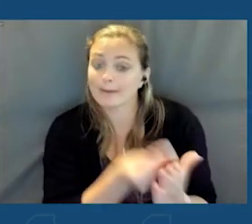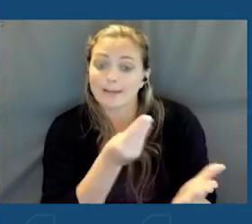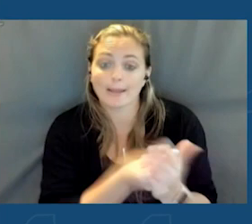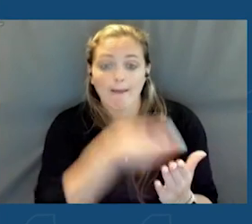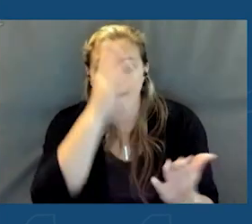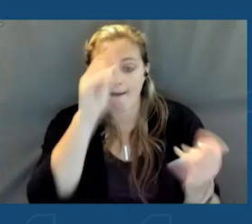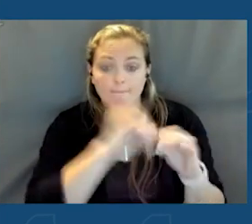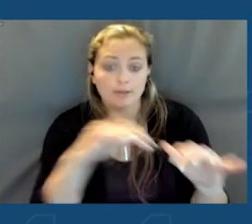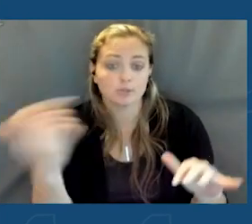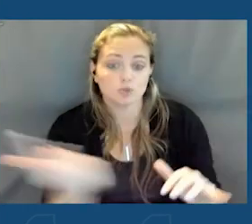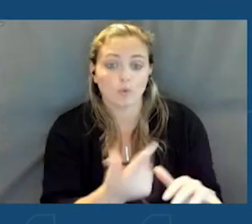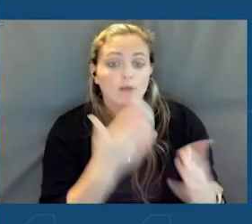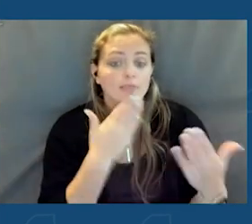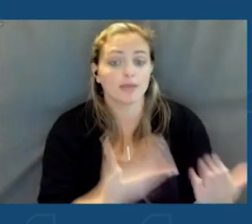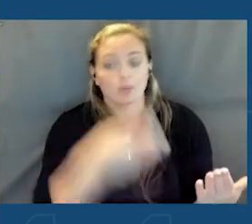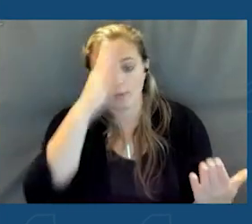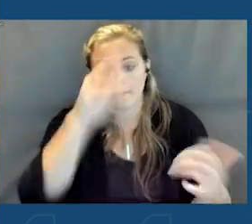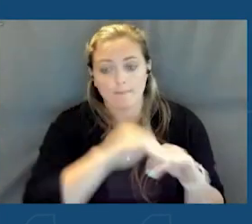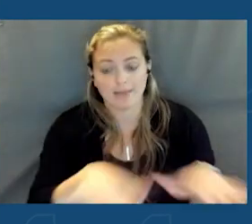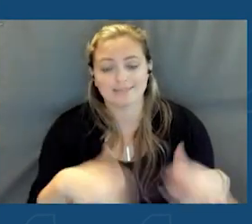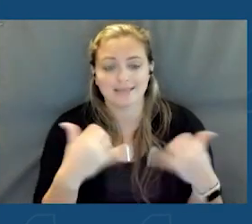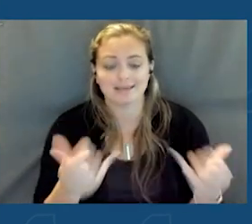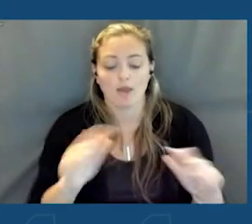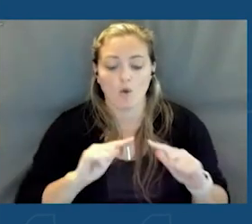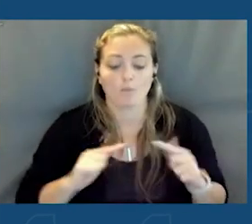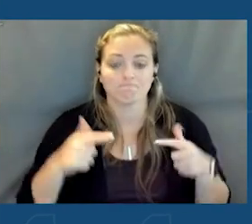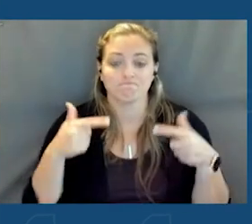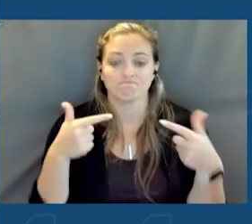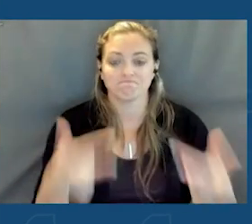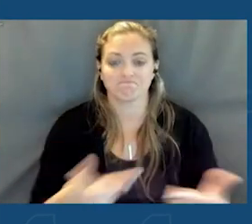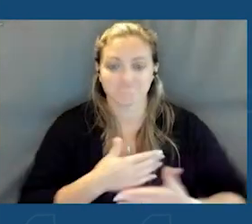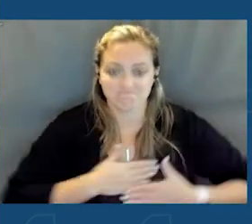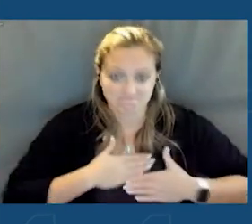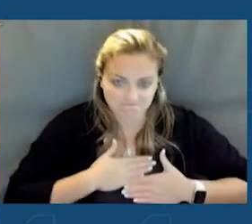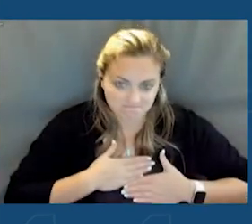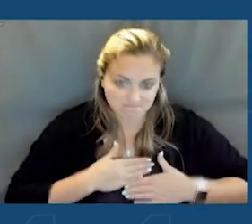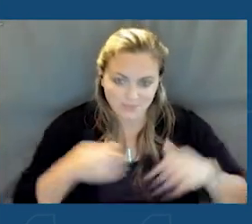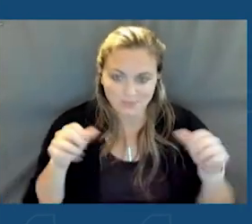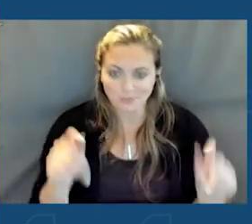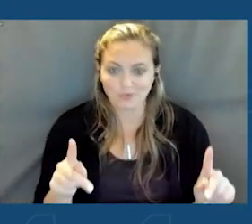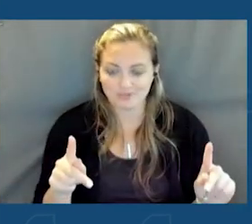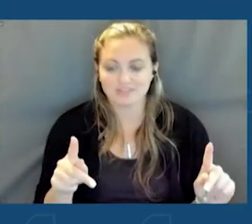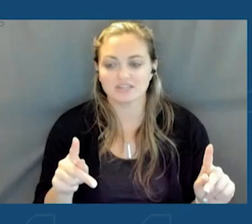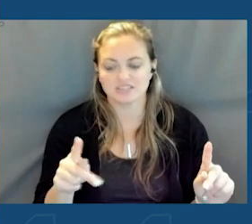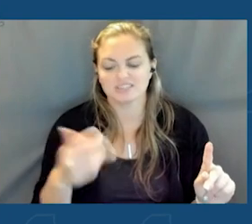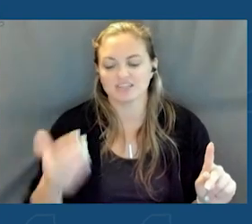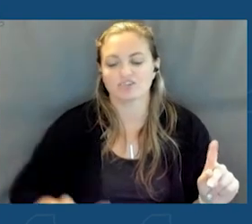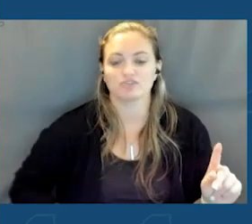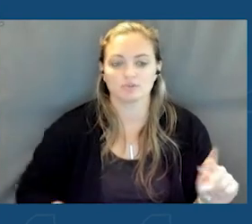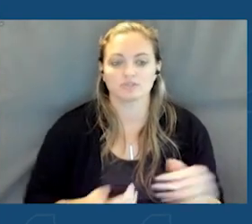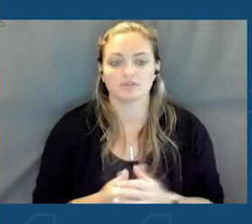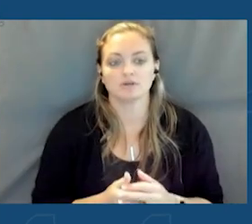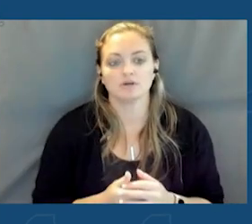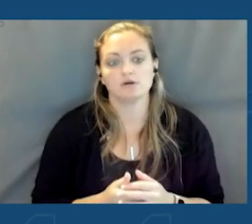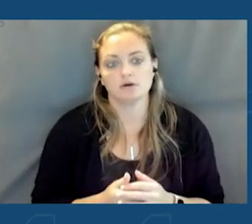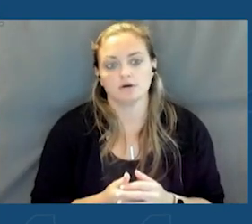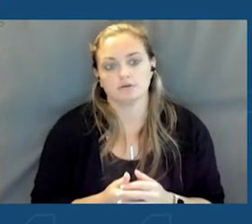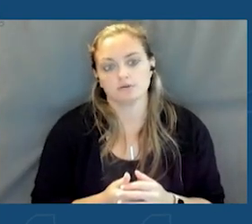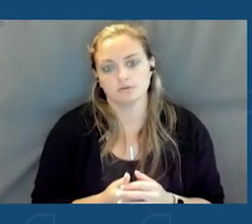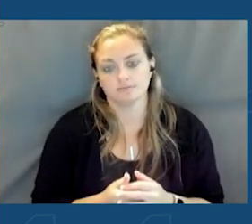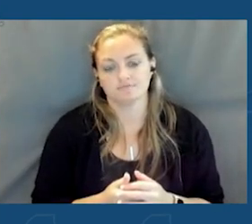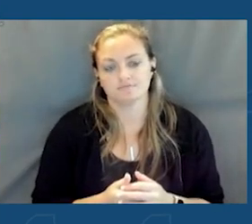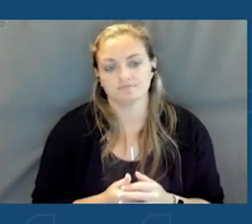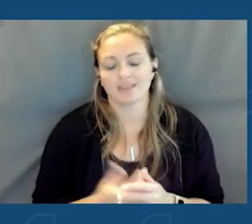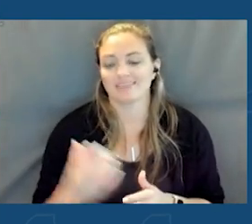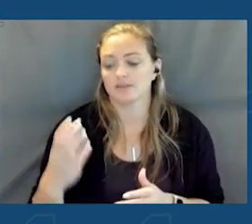you, and God bless. And now it gives me great privilege to introduce the